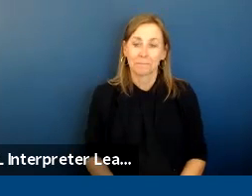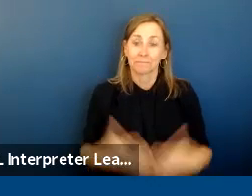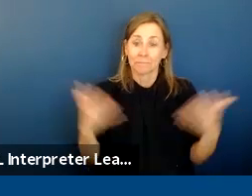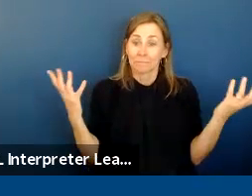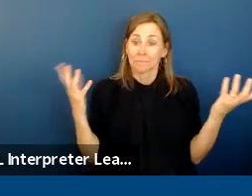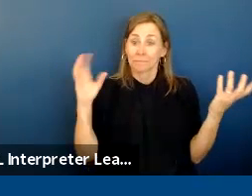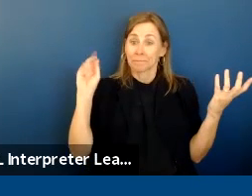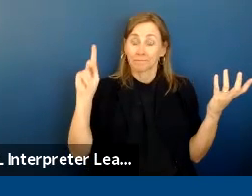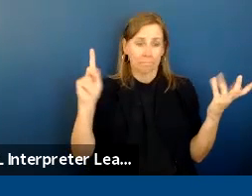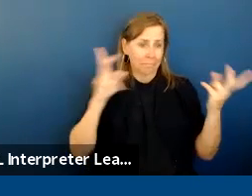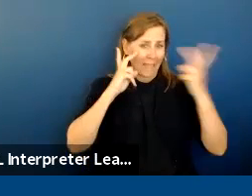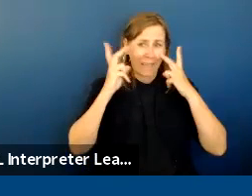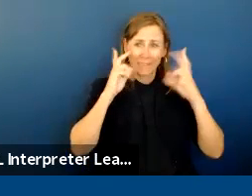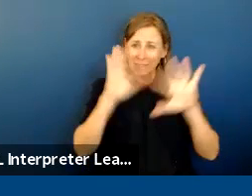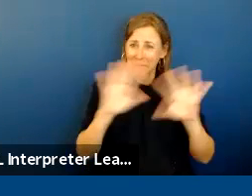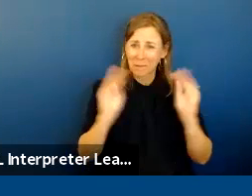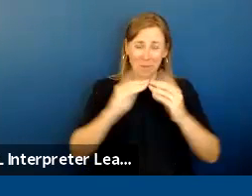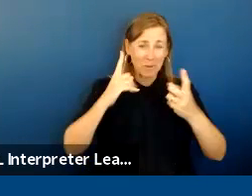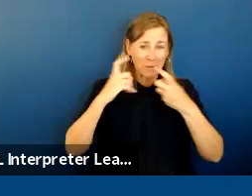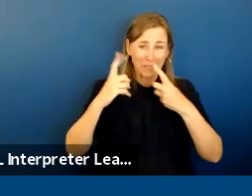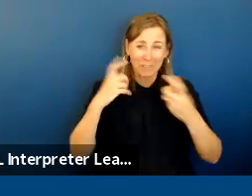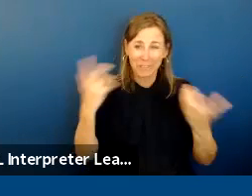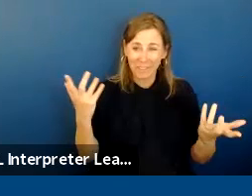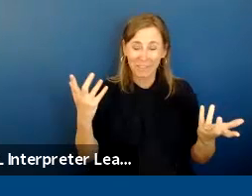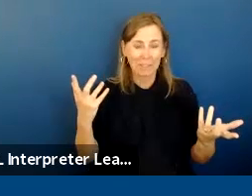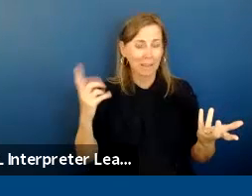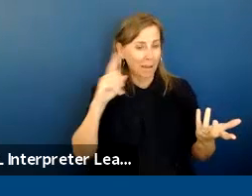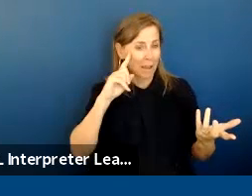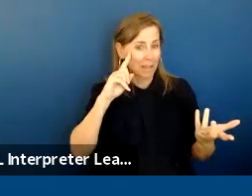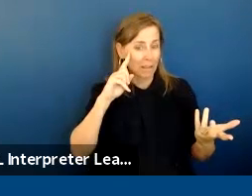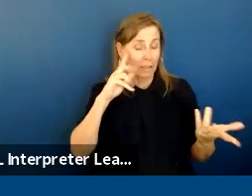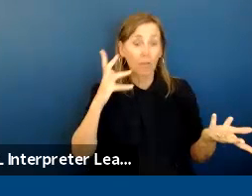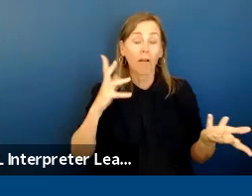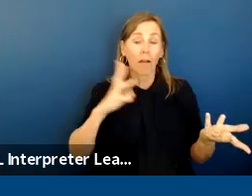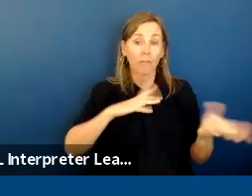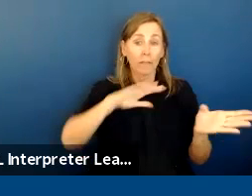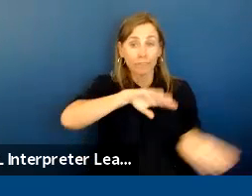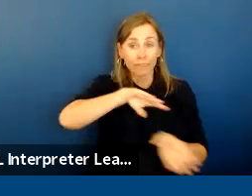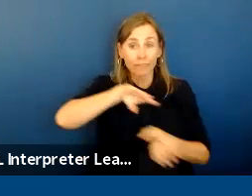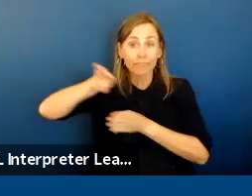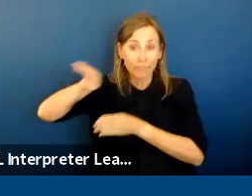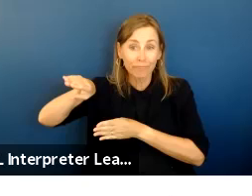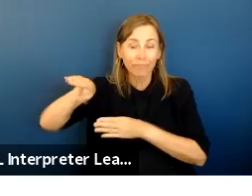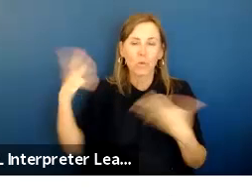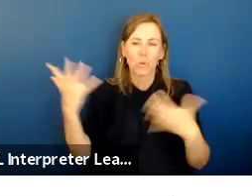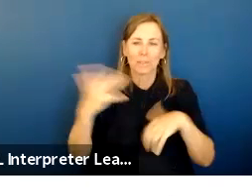All right, I am not seeing any more questions, so I think we can move on to some of the